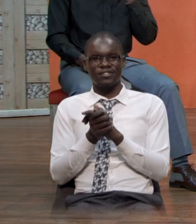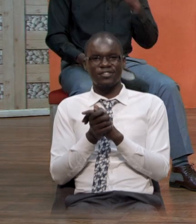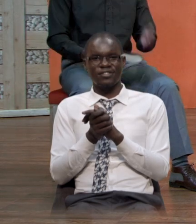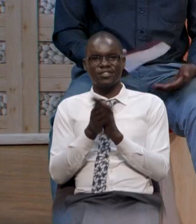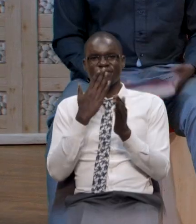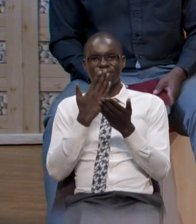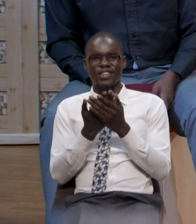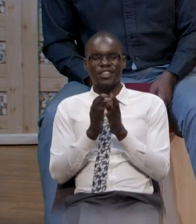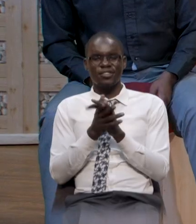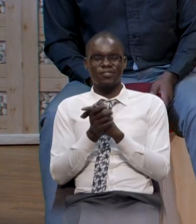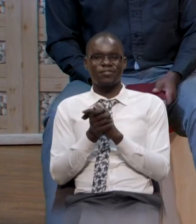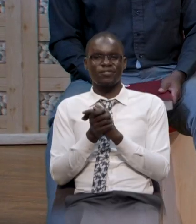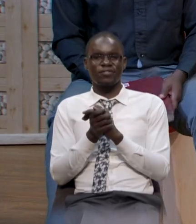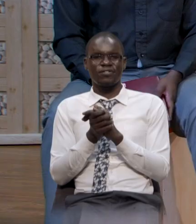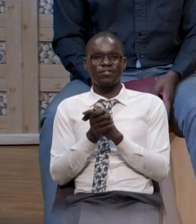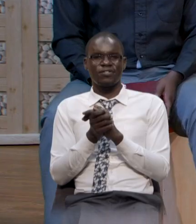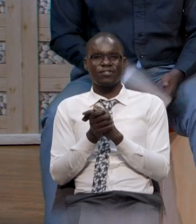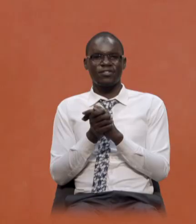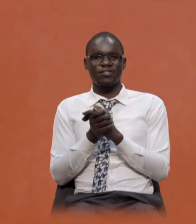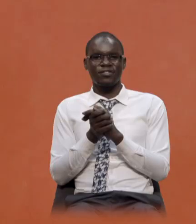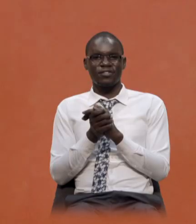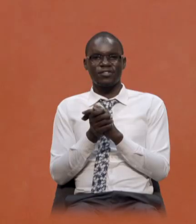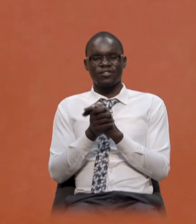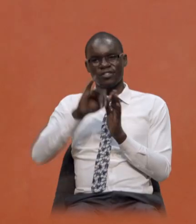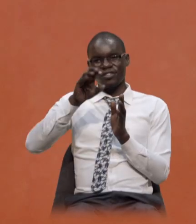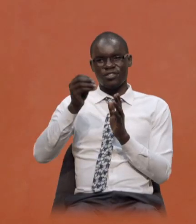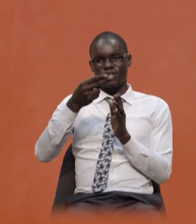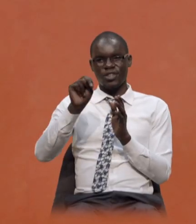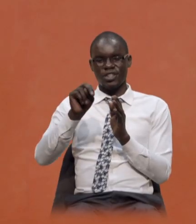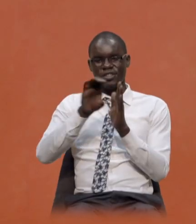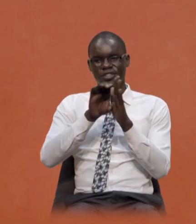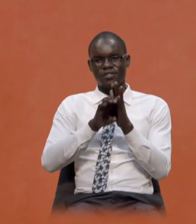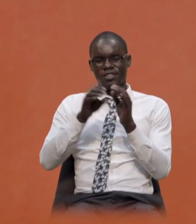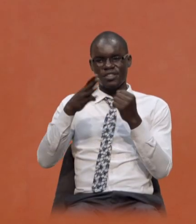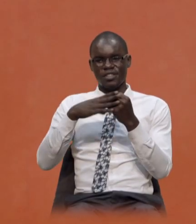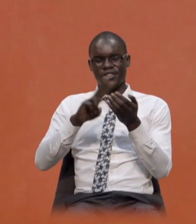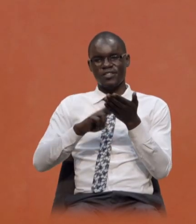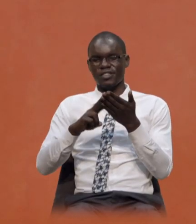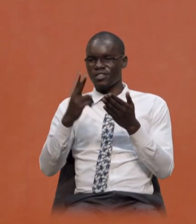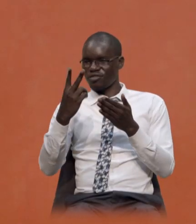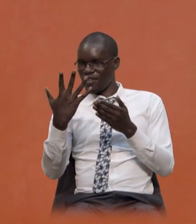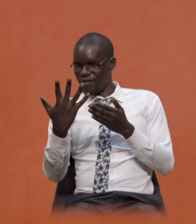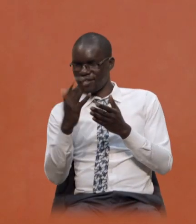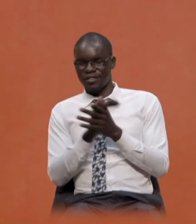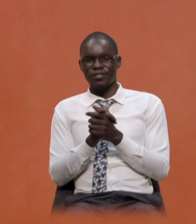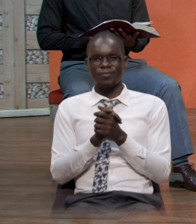thank you very much. John chapter 9, verse 25. John chapter 9, verse